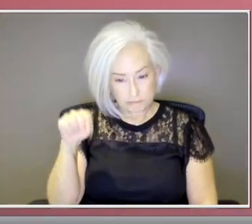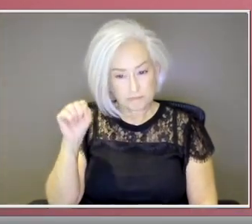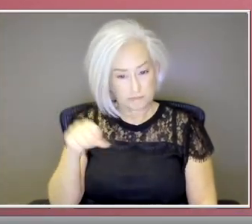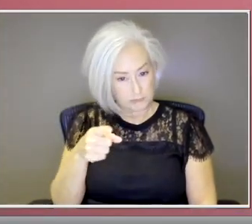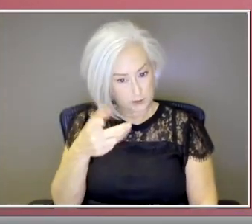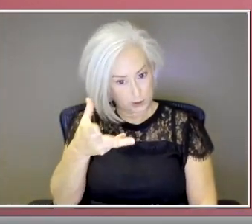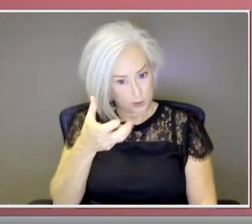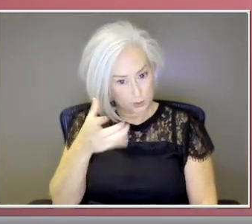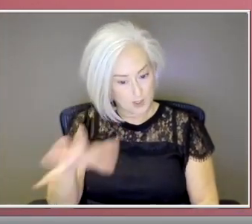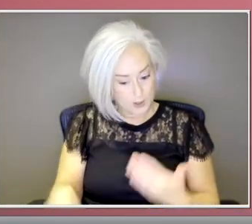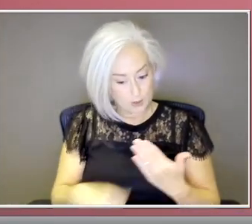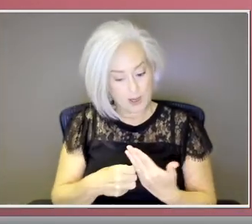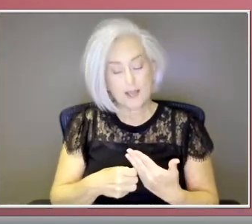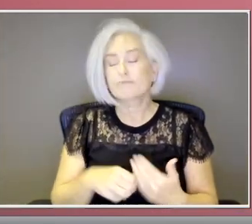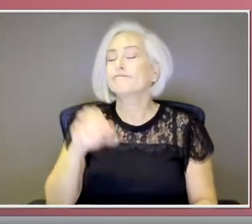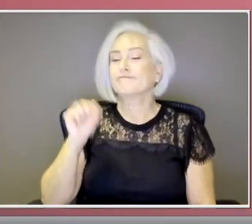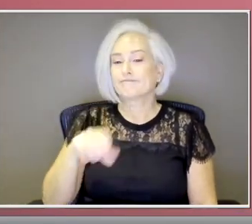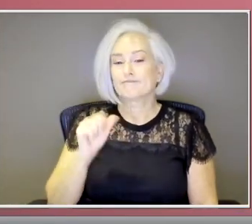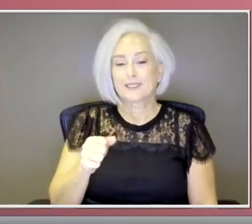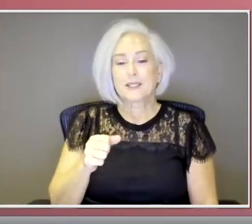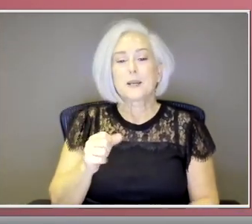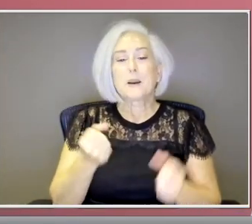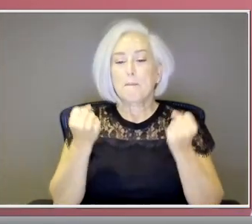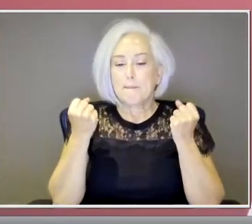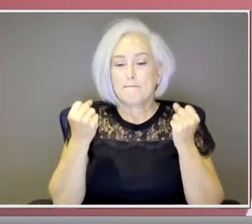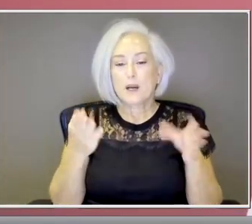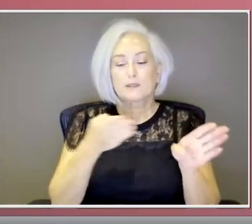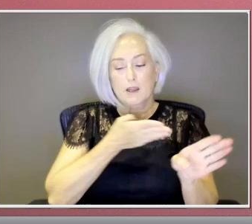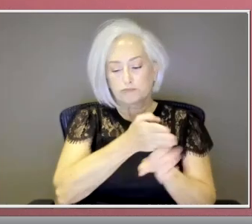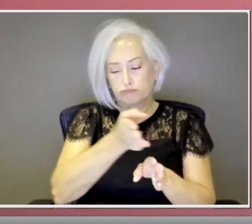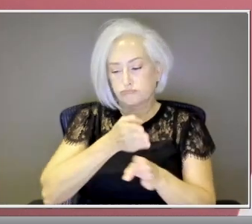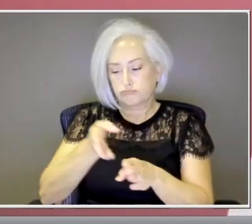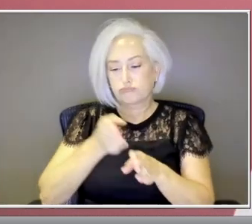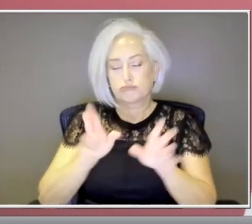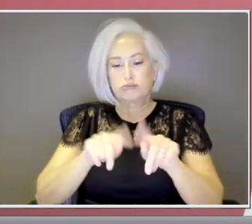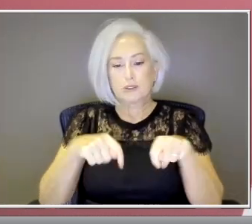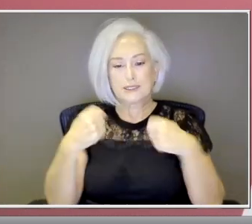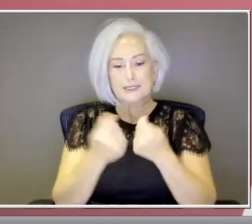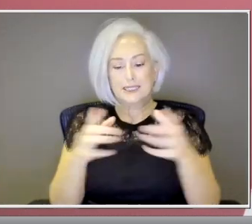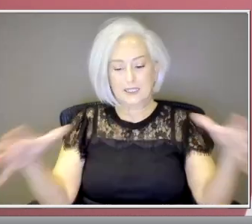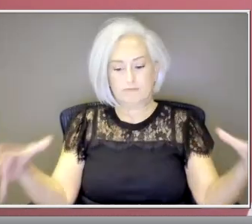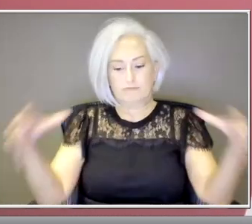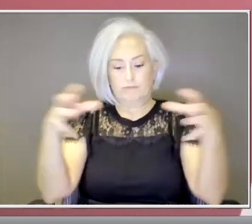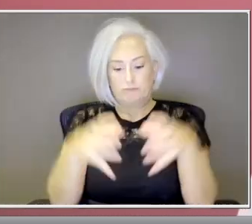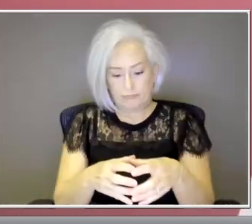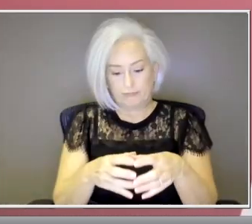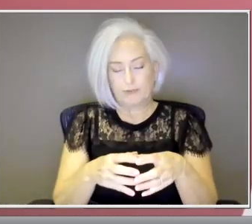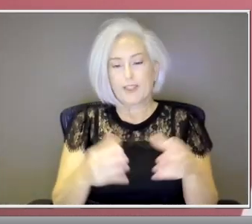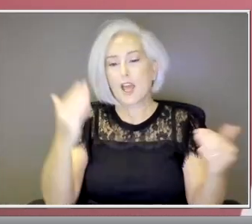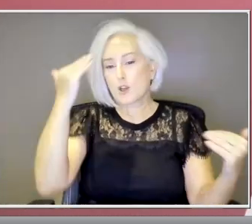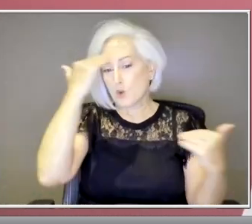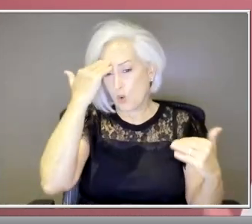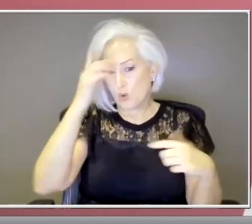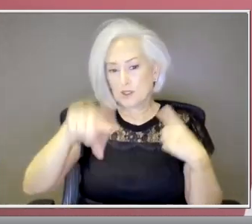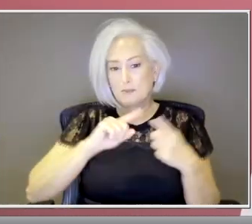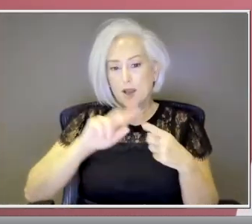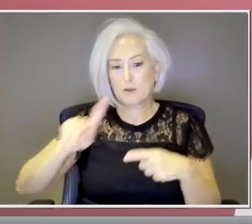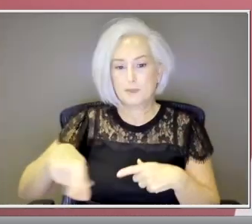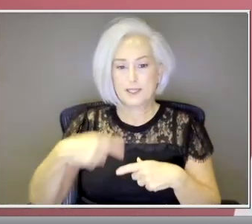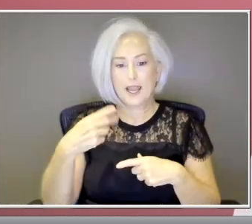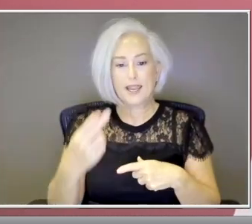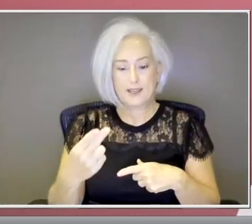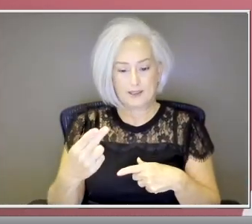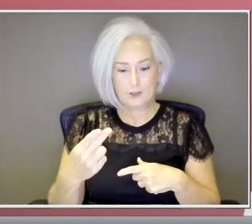village. It takes a multidisciplinary team that's familiar with pulmonary hypertension and the other things associated with it. And so I don't